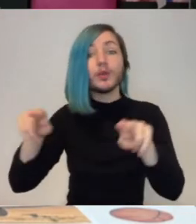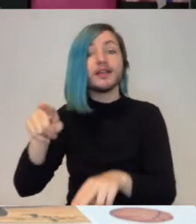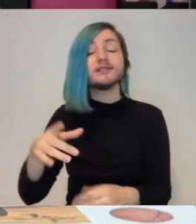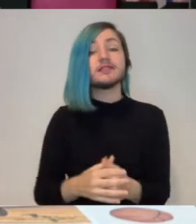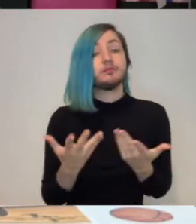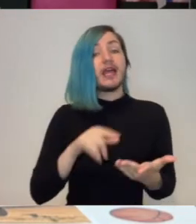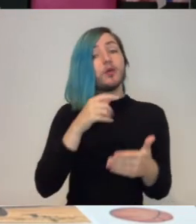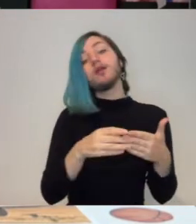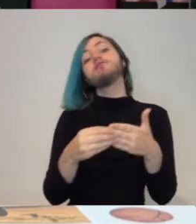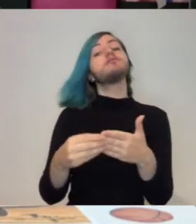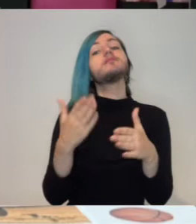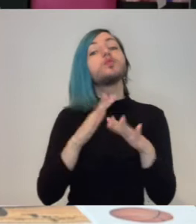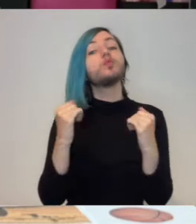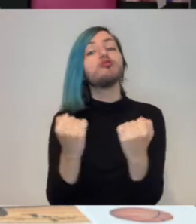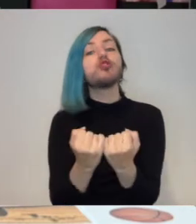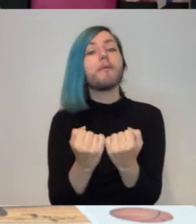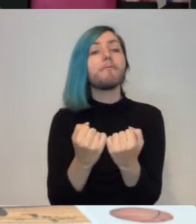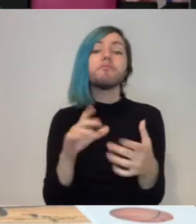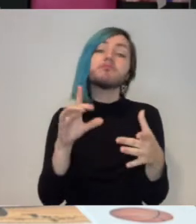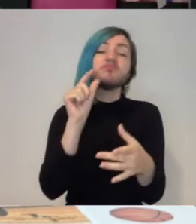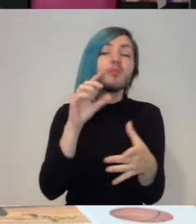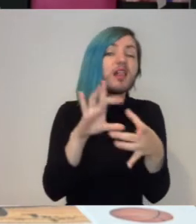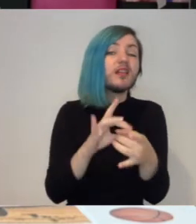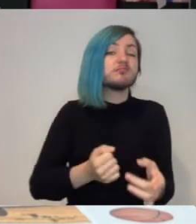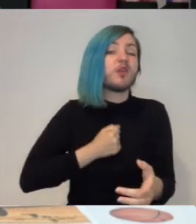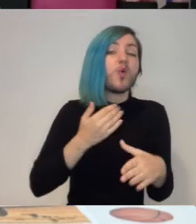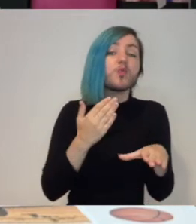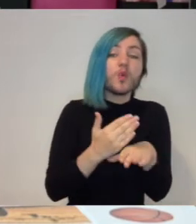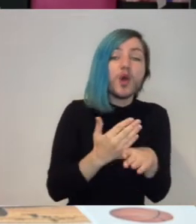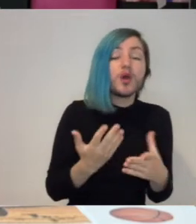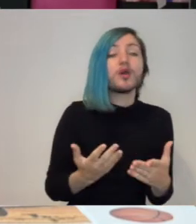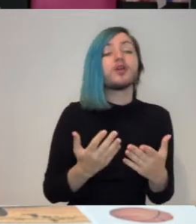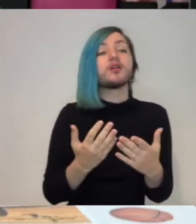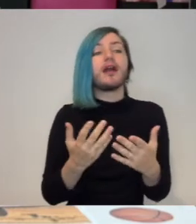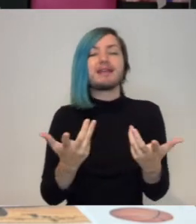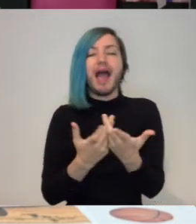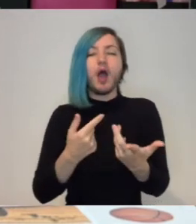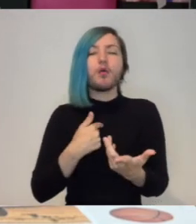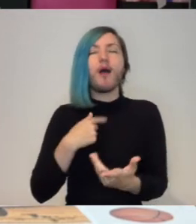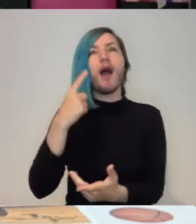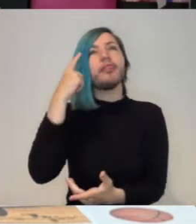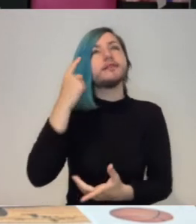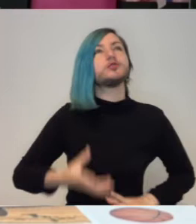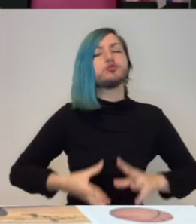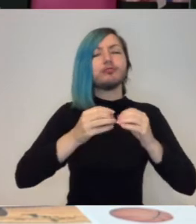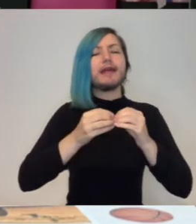Today I'm going to be running a workshop a bit to do with my own practice and how I think about making